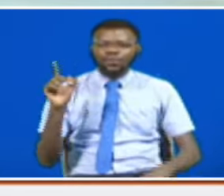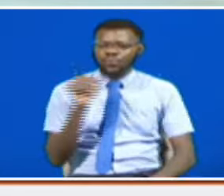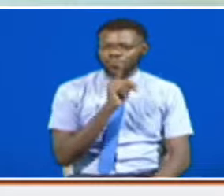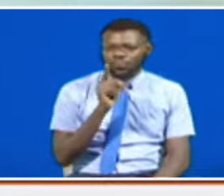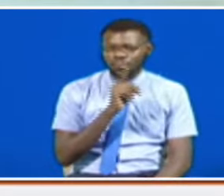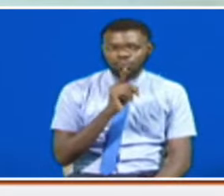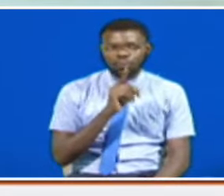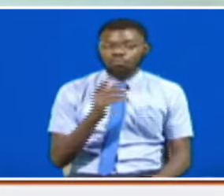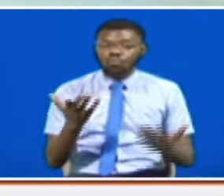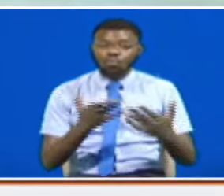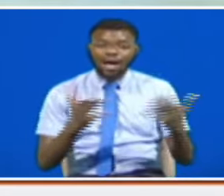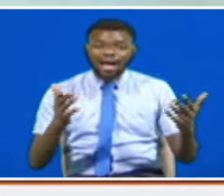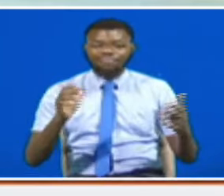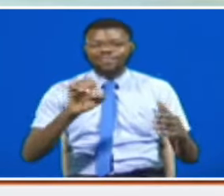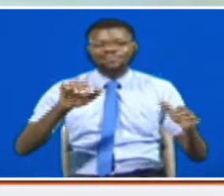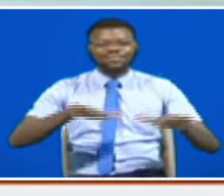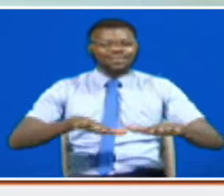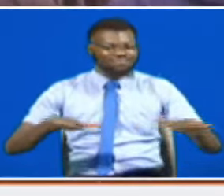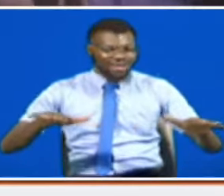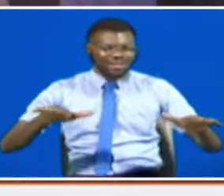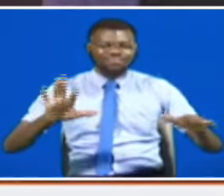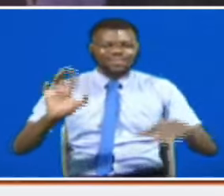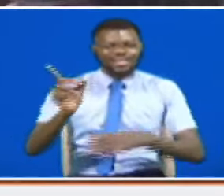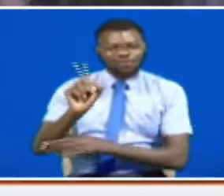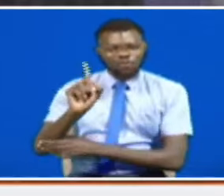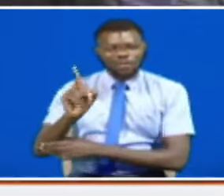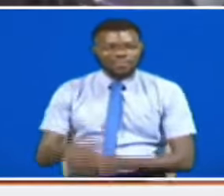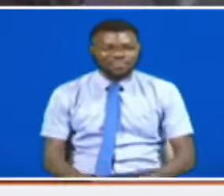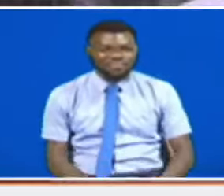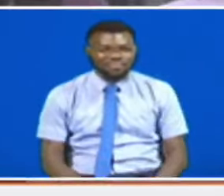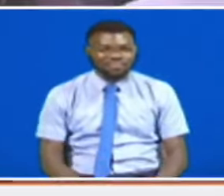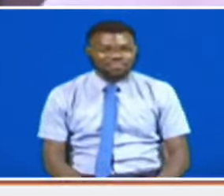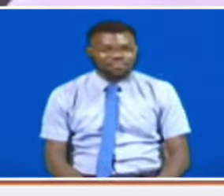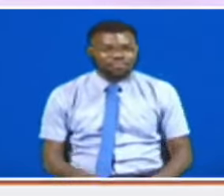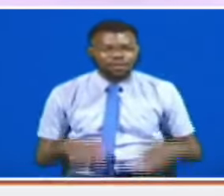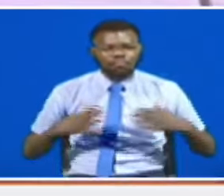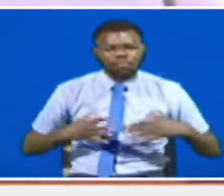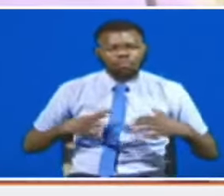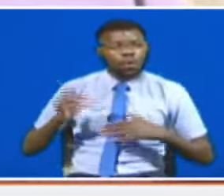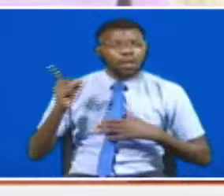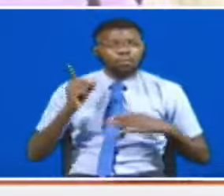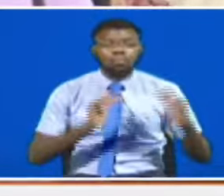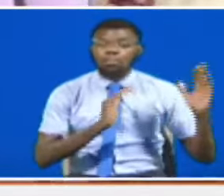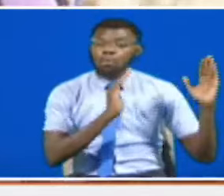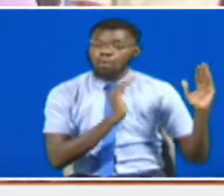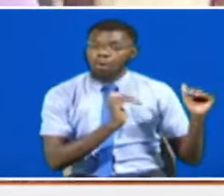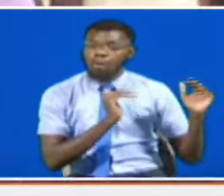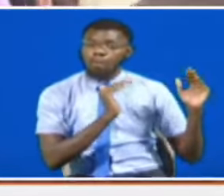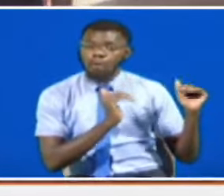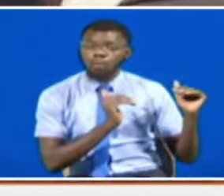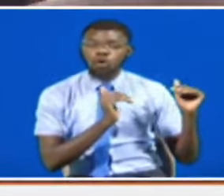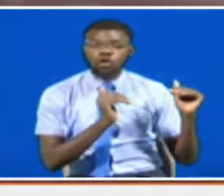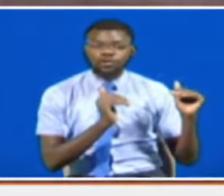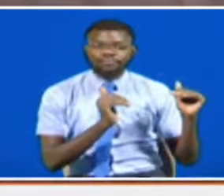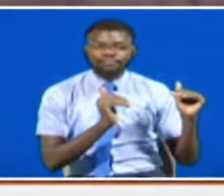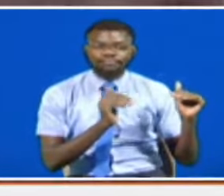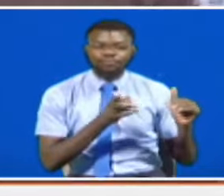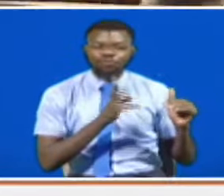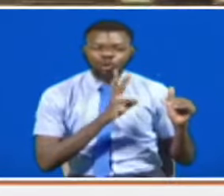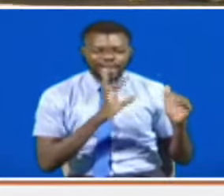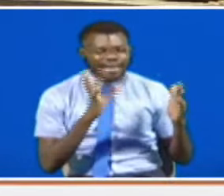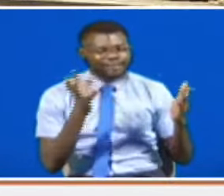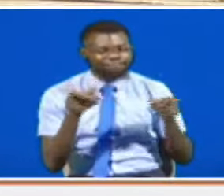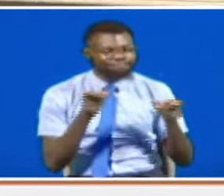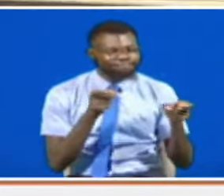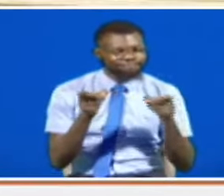the Eastlands area of Nairobi. Despite Nairobi residents' hope for an upgraded drainage system before the rainy season,